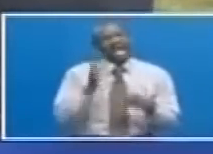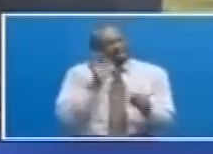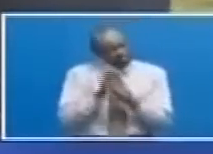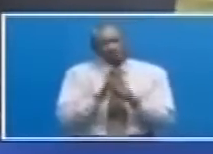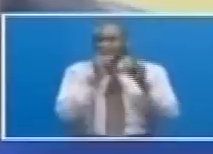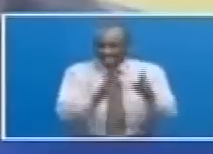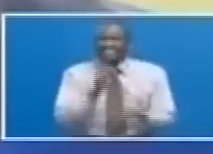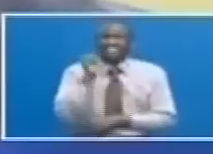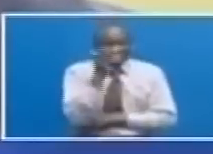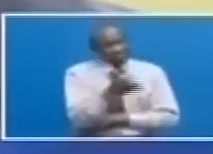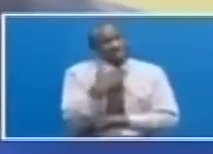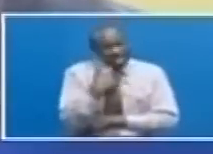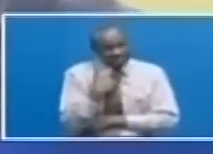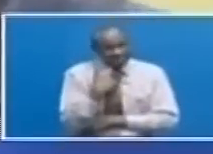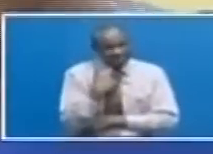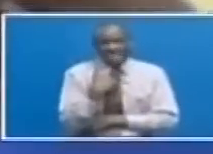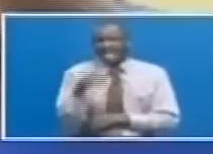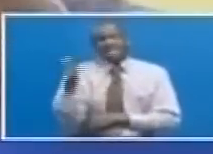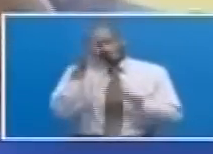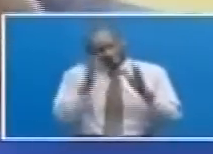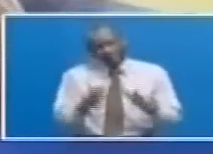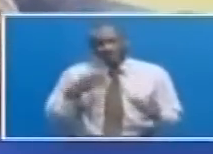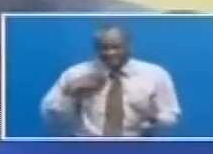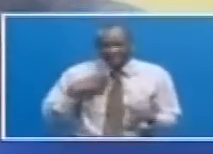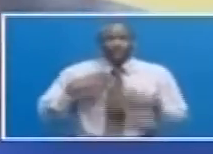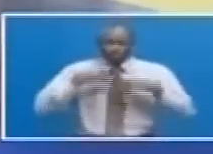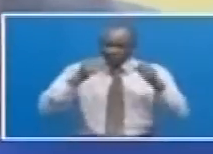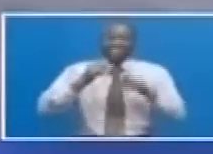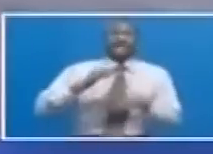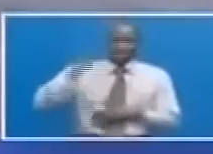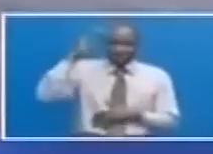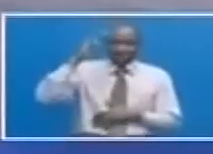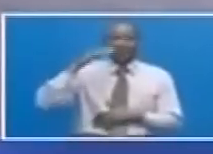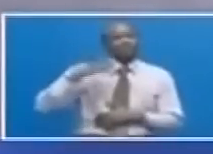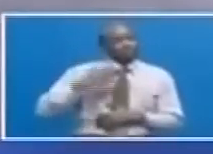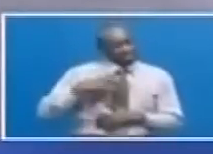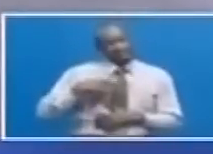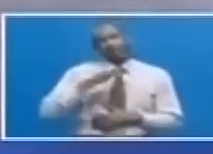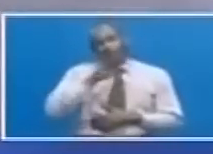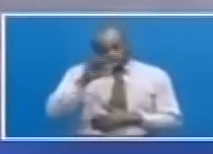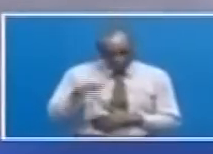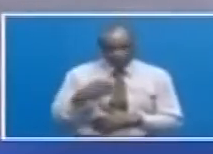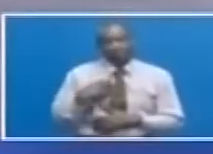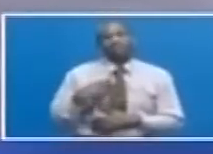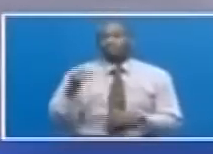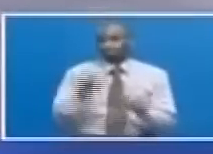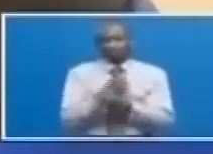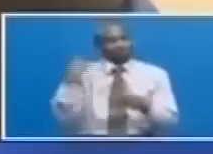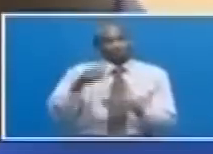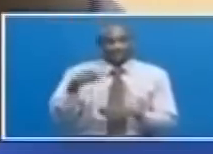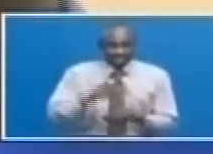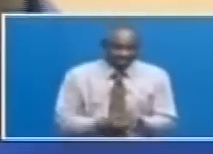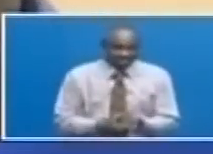talent in Kenya. I don't think anybody, once those confidence levels go up there, I don't think anybody will beat us. The new face is already